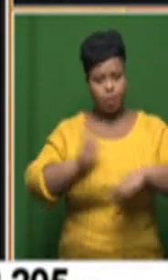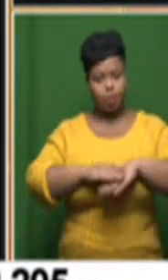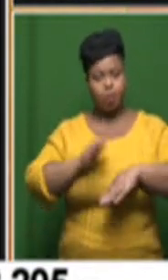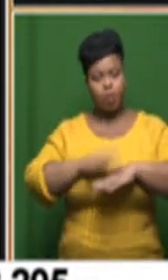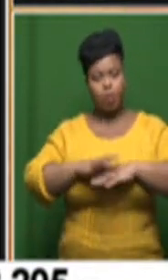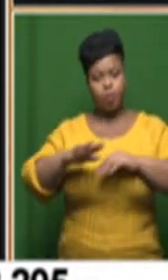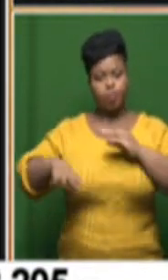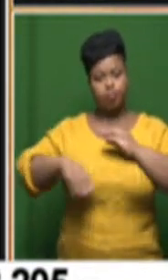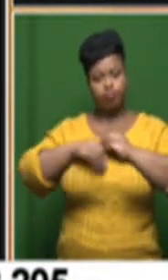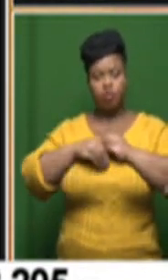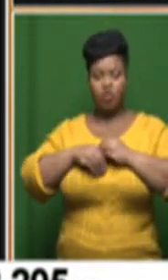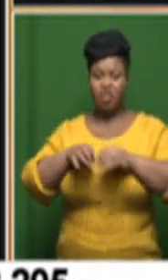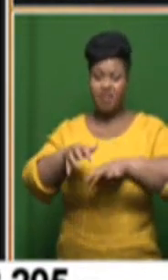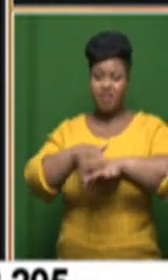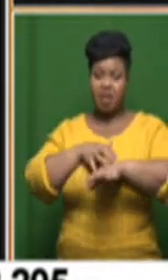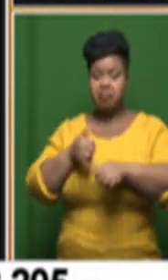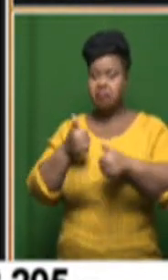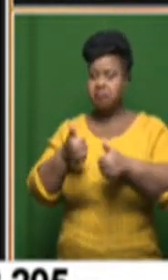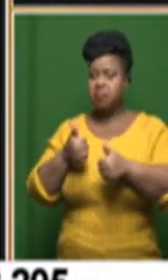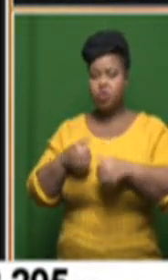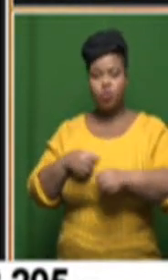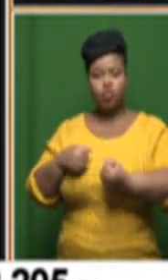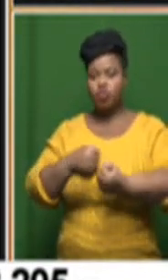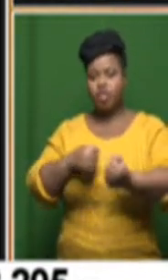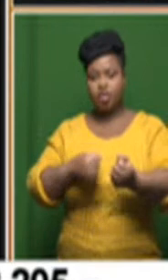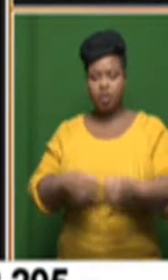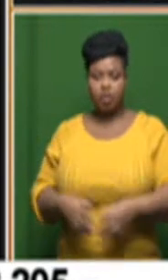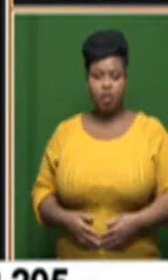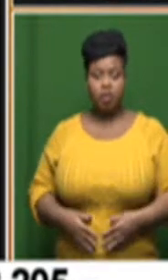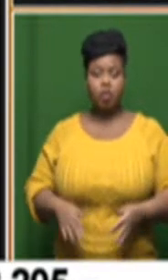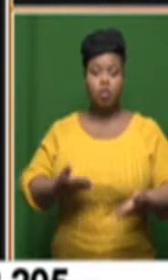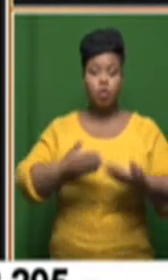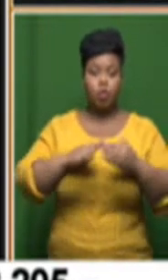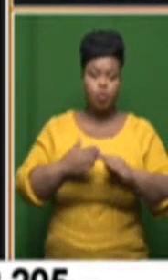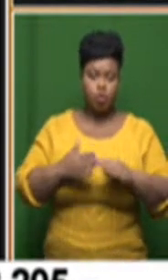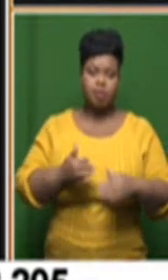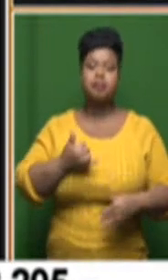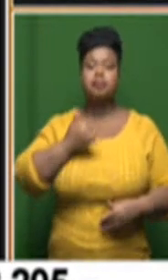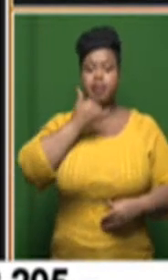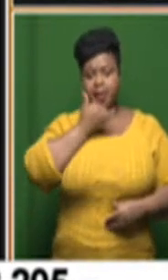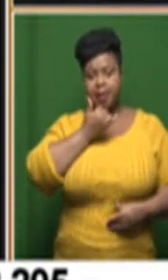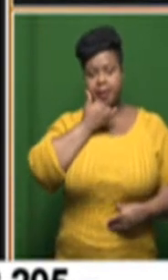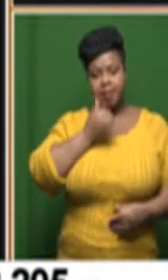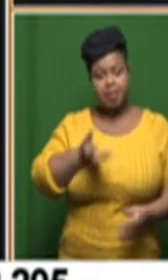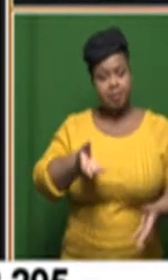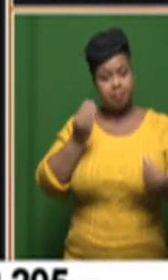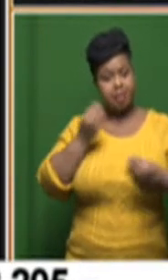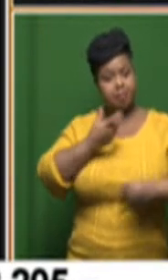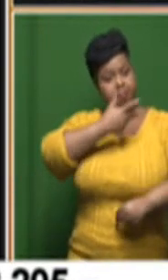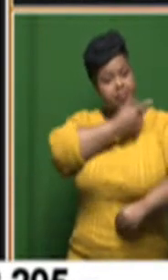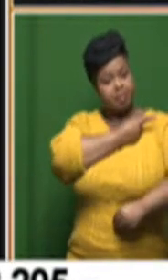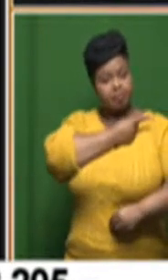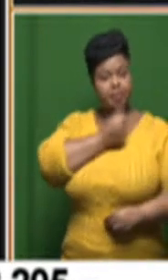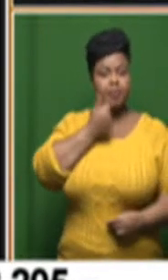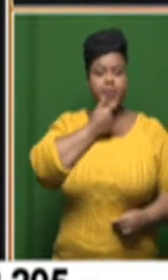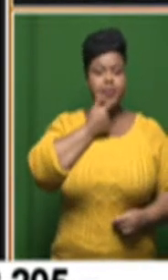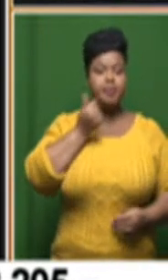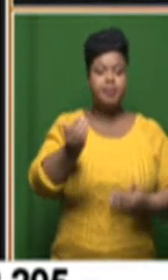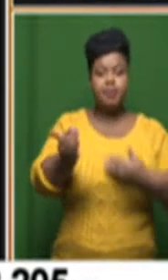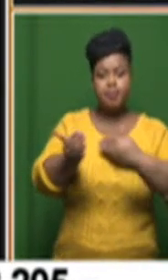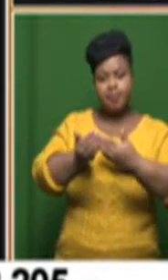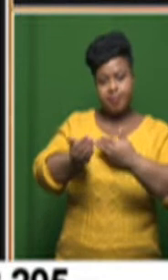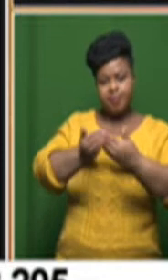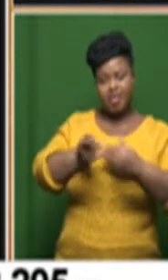the farms were quite a good strategy. The communities are happy to receive their vaccines closer, and